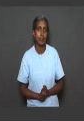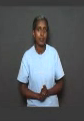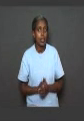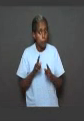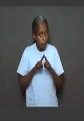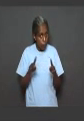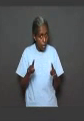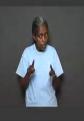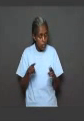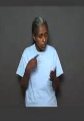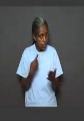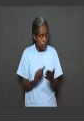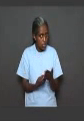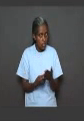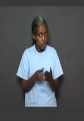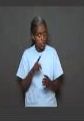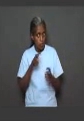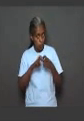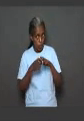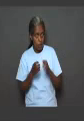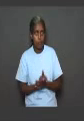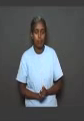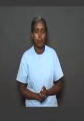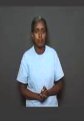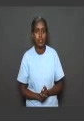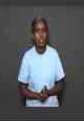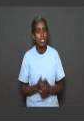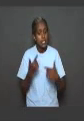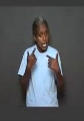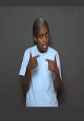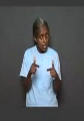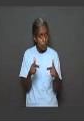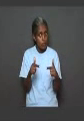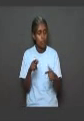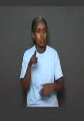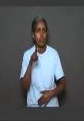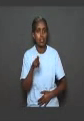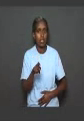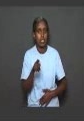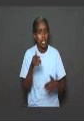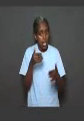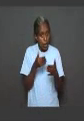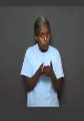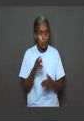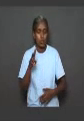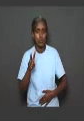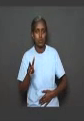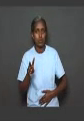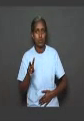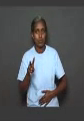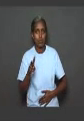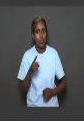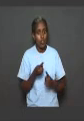But there is a problem. The limit as x approaches 2